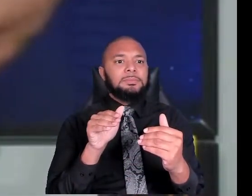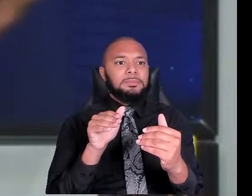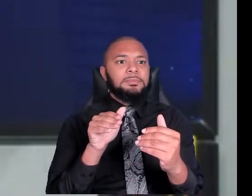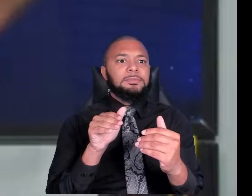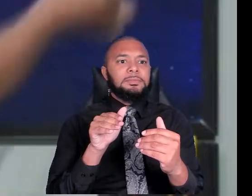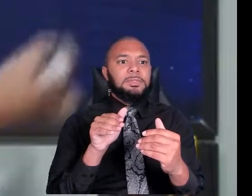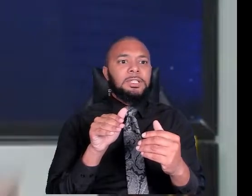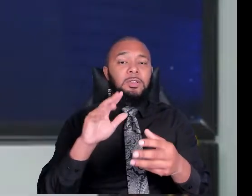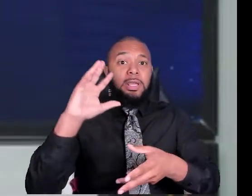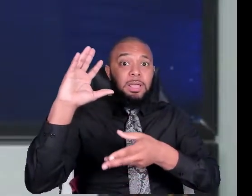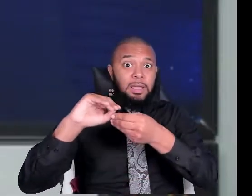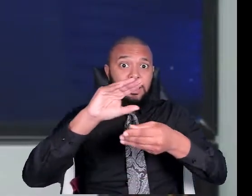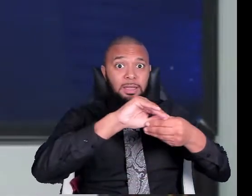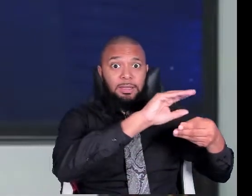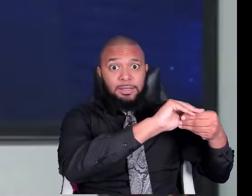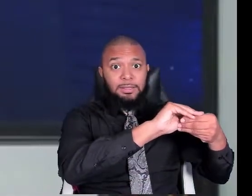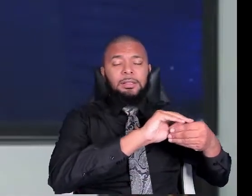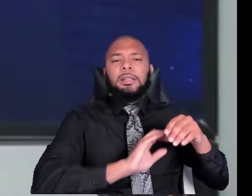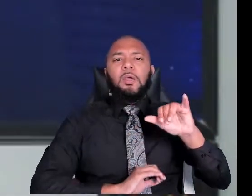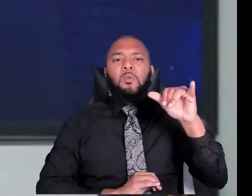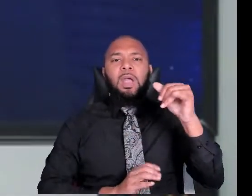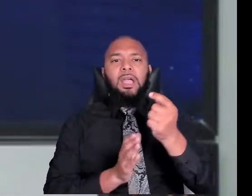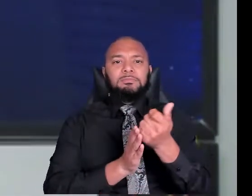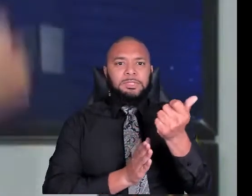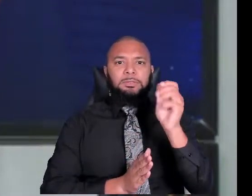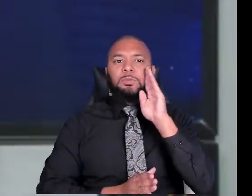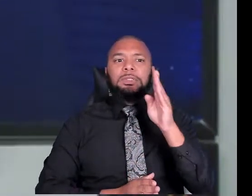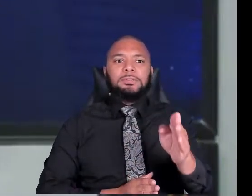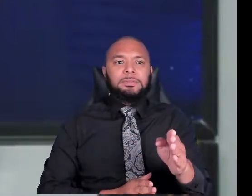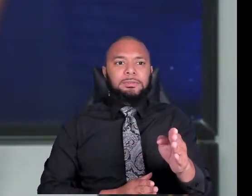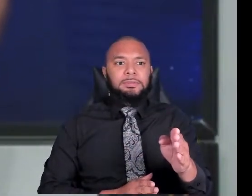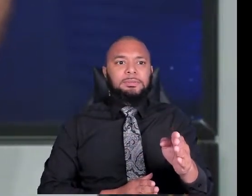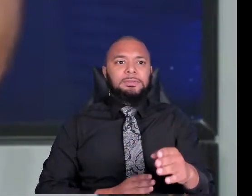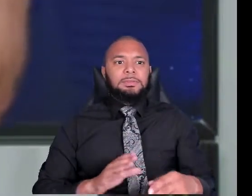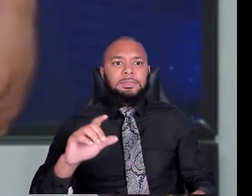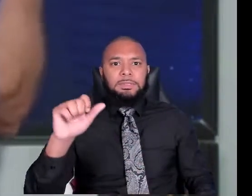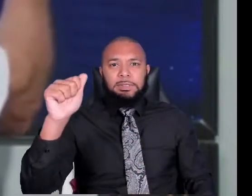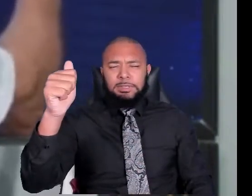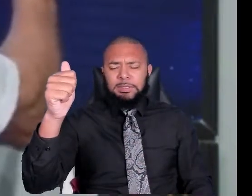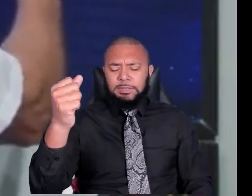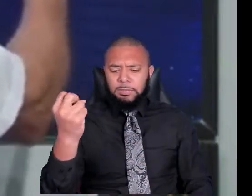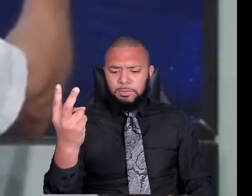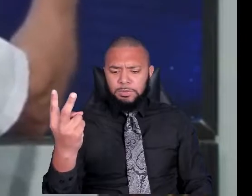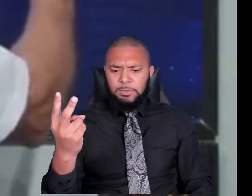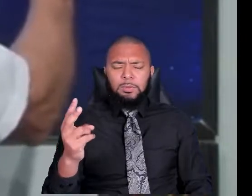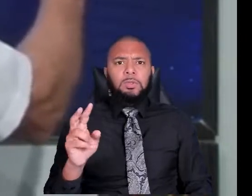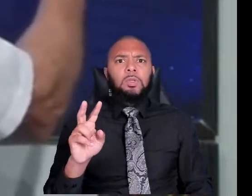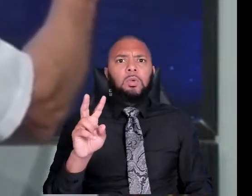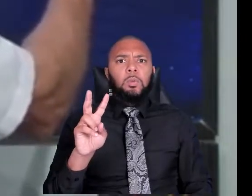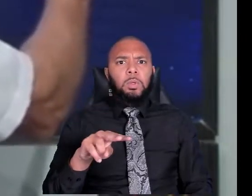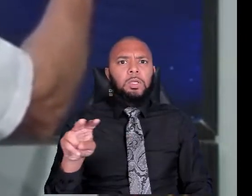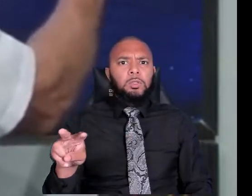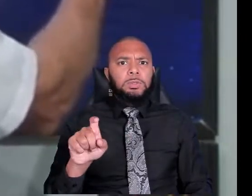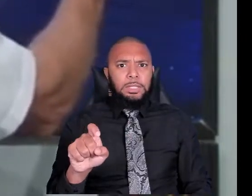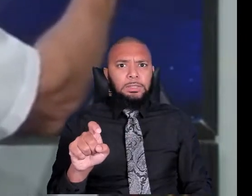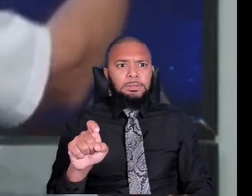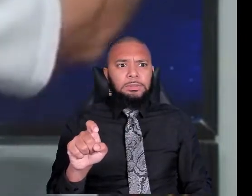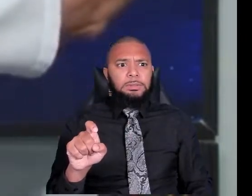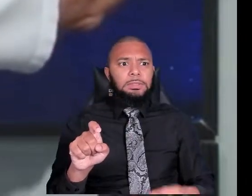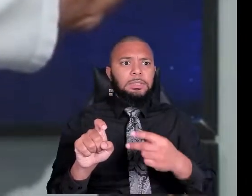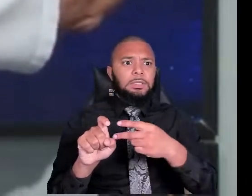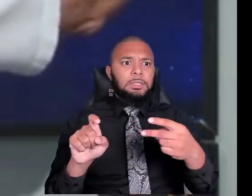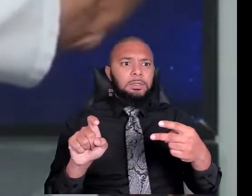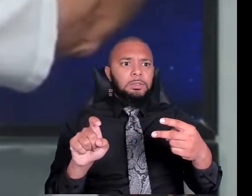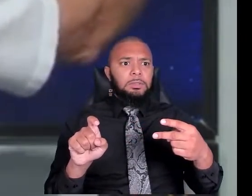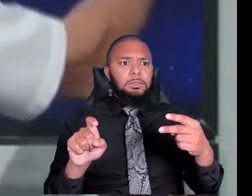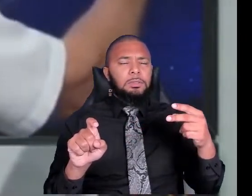together, this time the y's get eliminated. I get 10x plus 12x, which is 22x. And